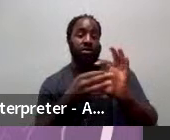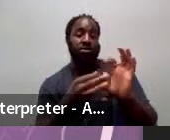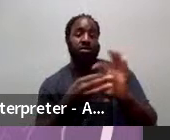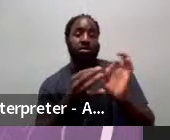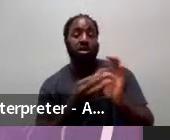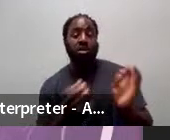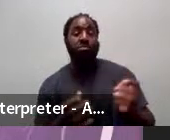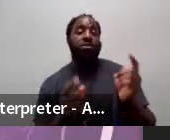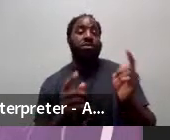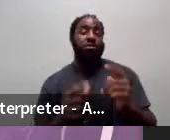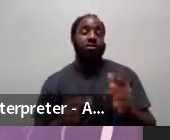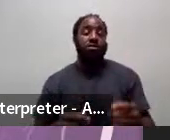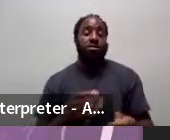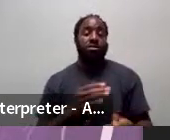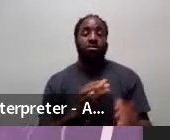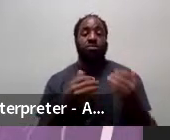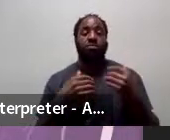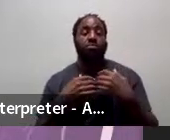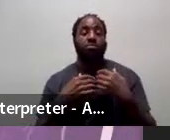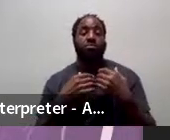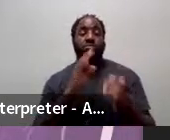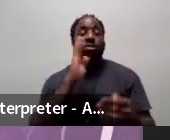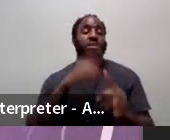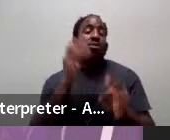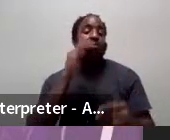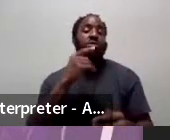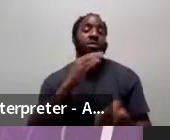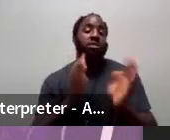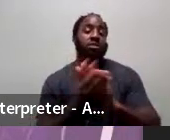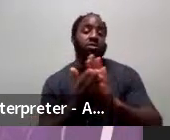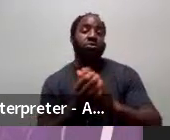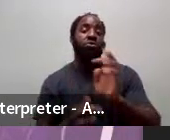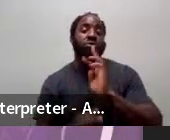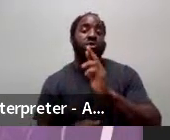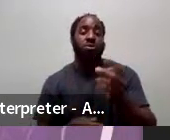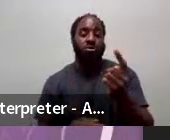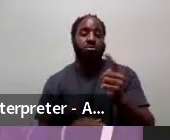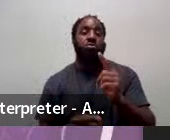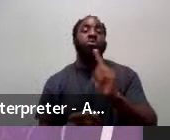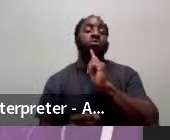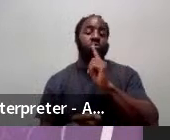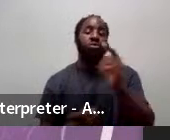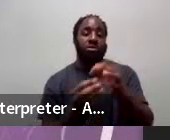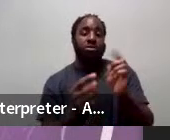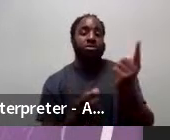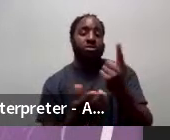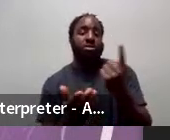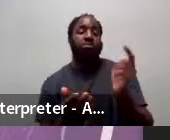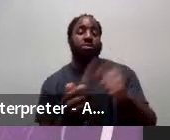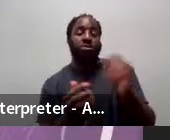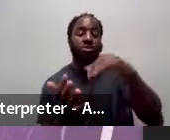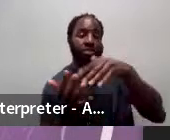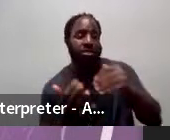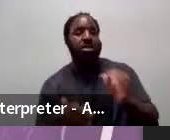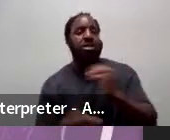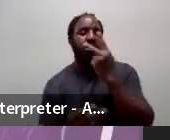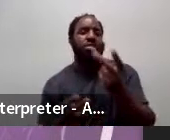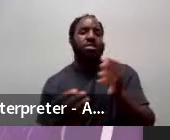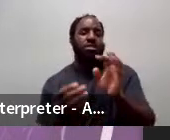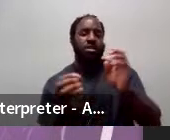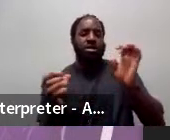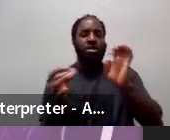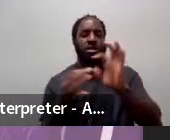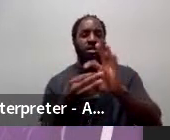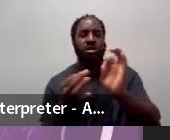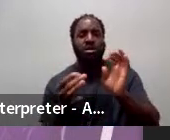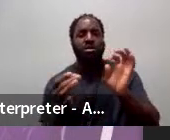just shared there. But I will say that the schools are absolutely something that's studied as part of that. I see some comments about shadows and the